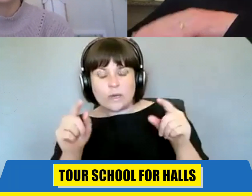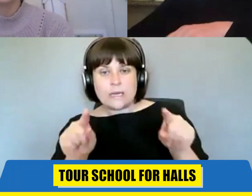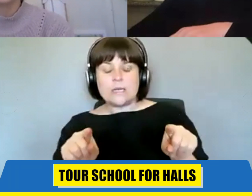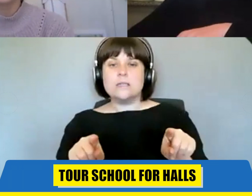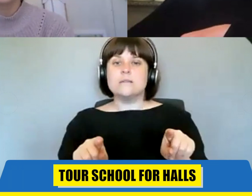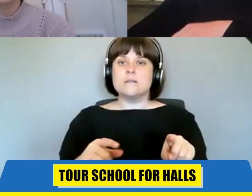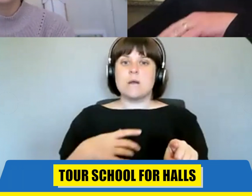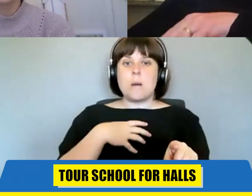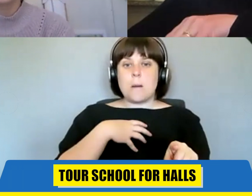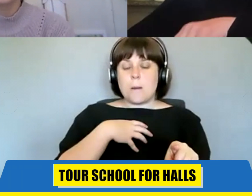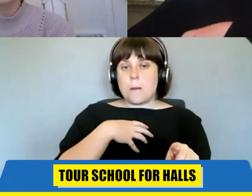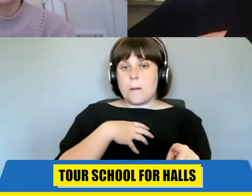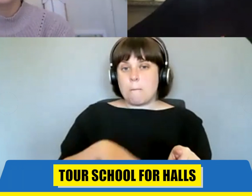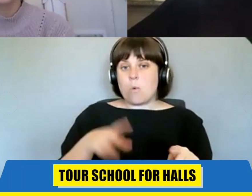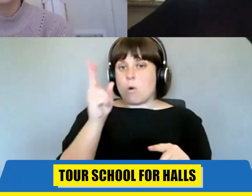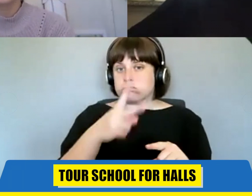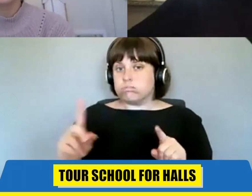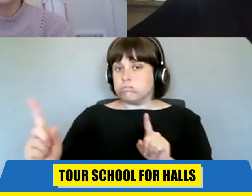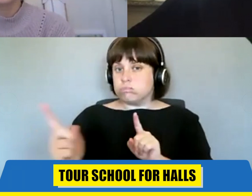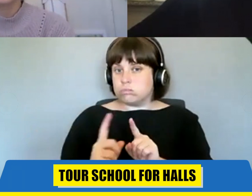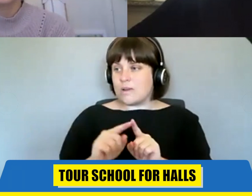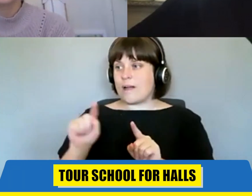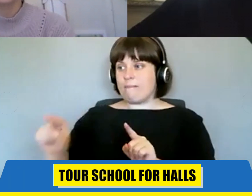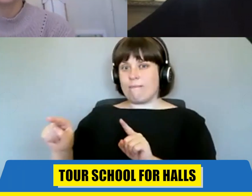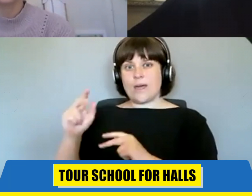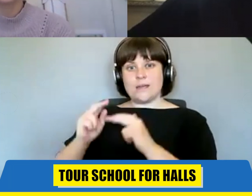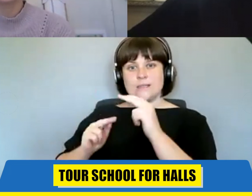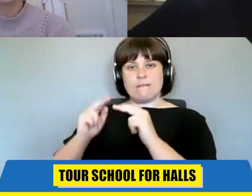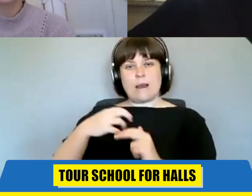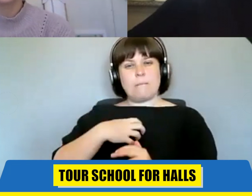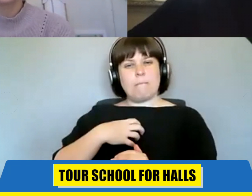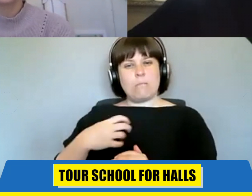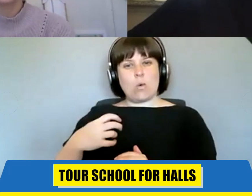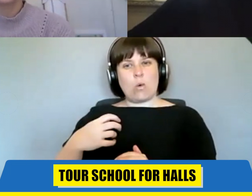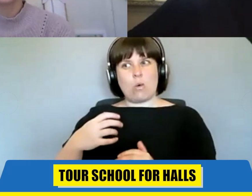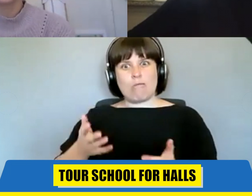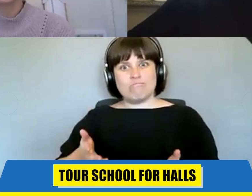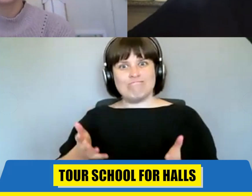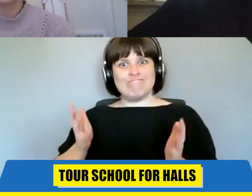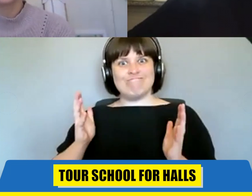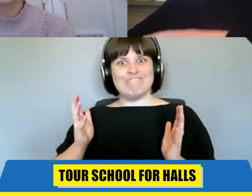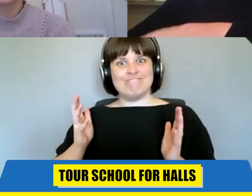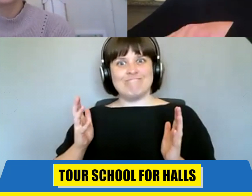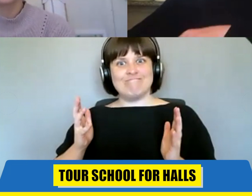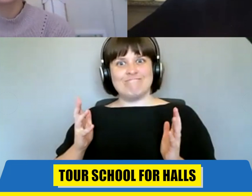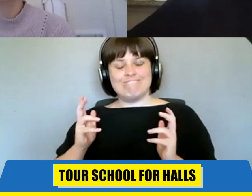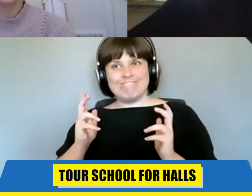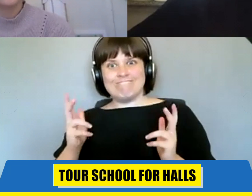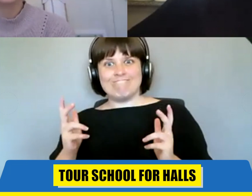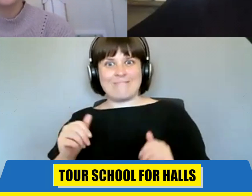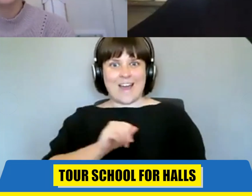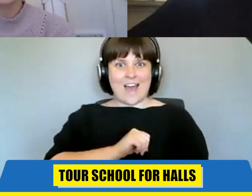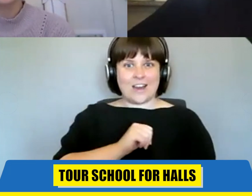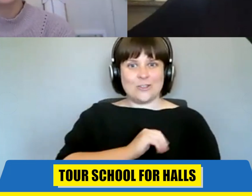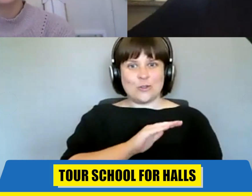frequent attenders tend to develop more adventurous attitudes to what they